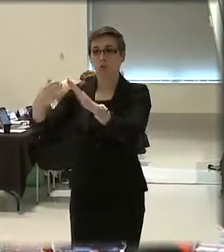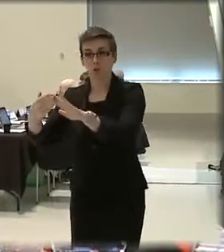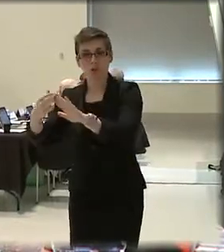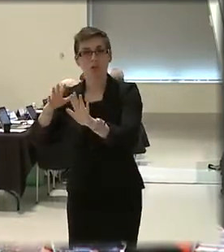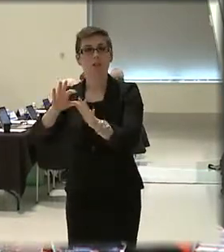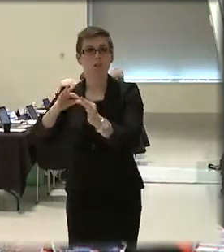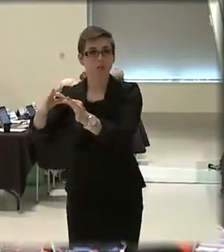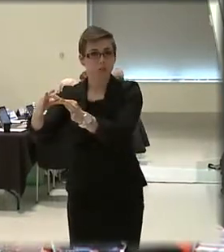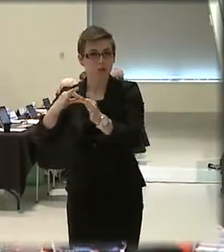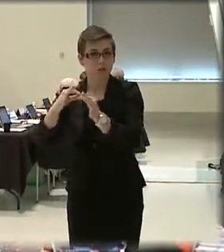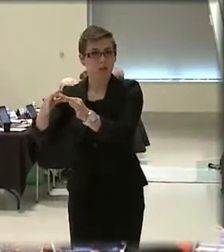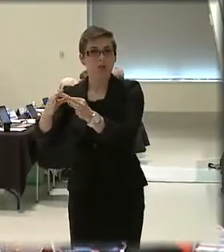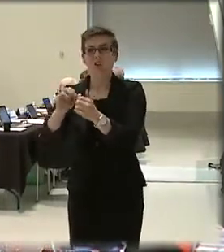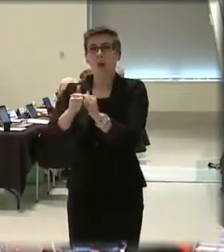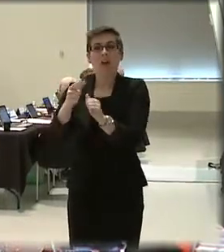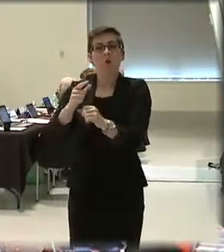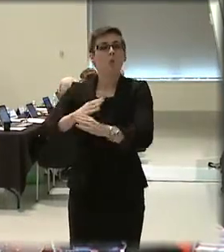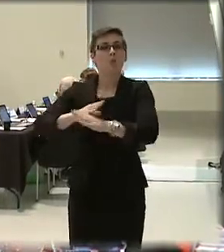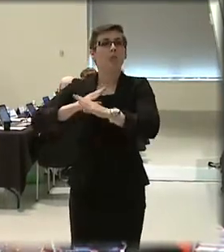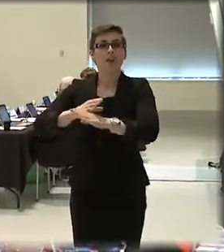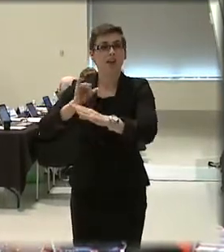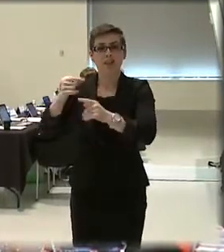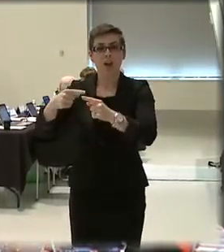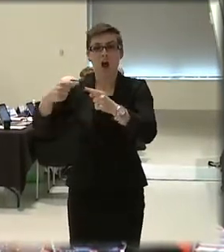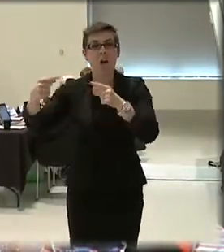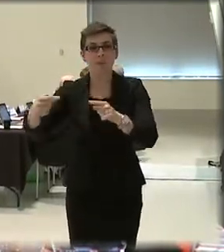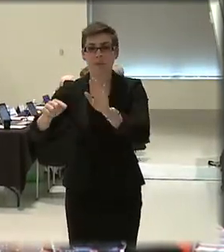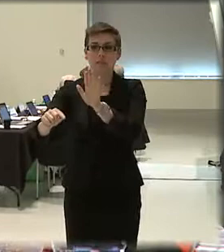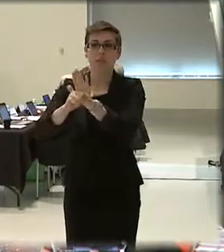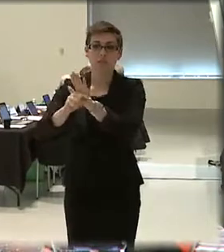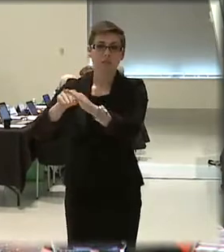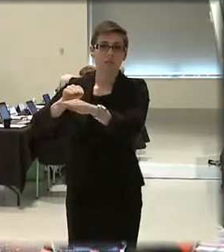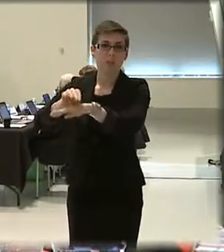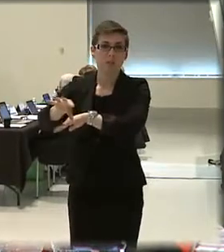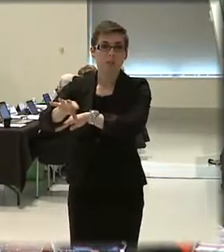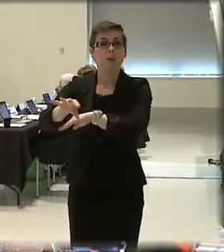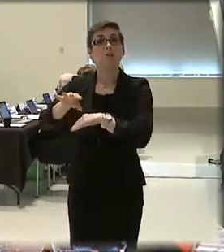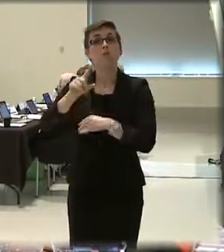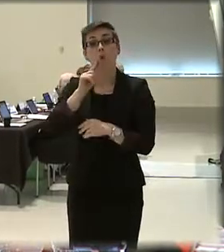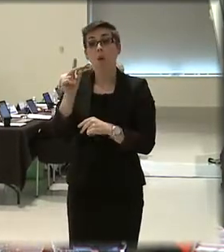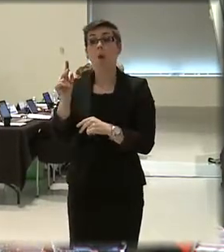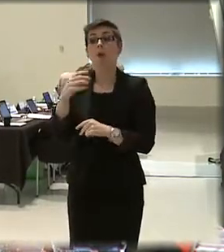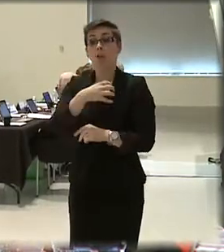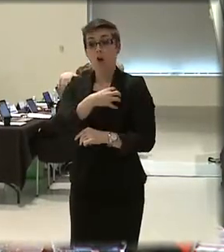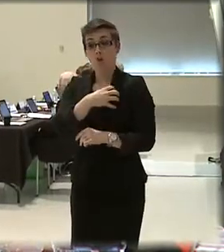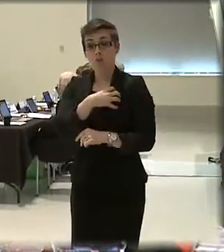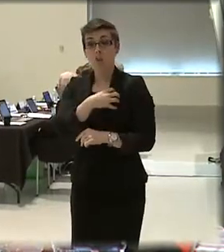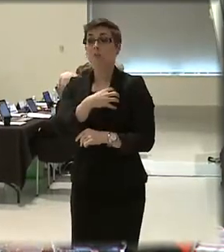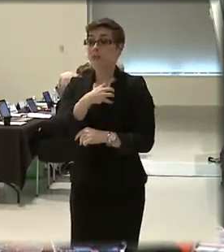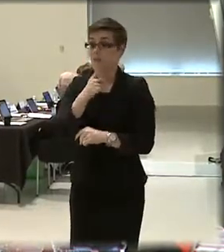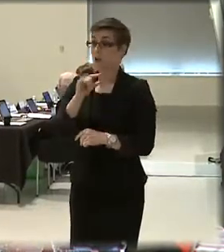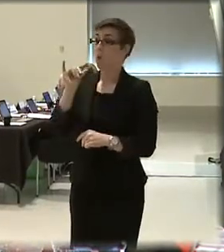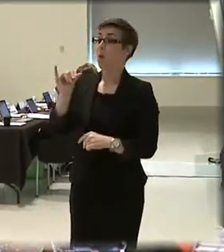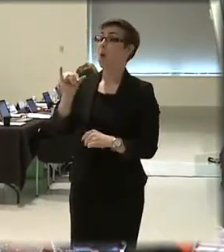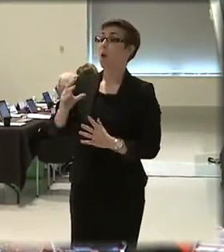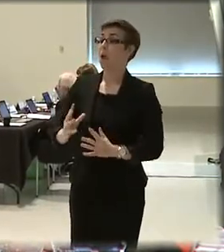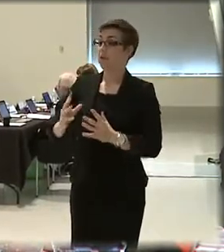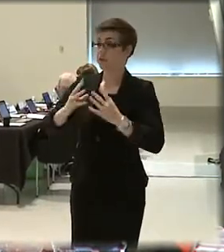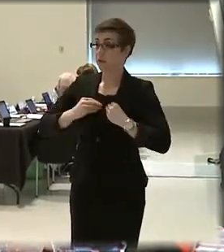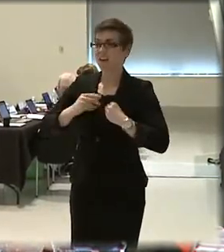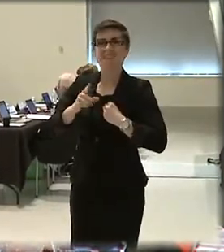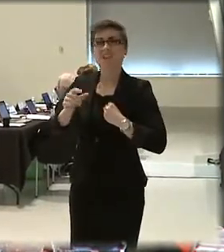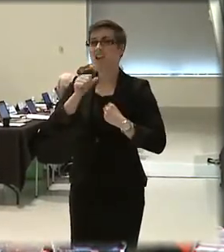that adverse effect to ensure that the buy-in doesn't, that law enforcement officers are not buying into the idea that I'm going to use this